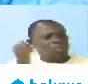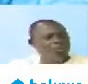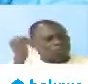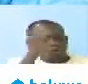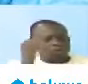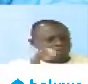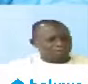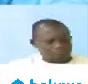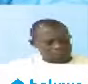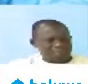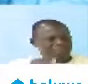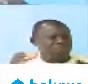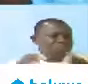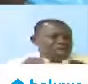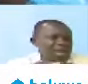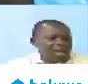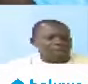Europeans.